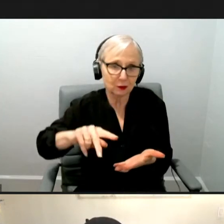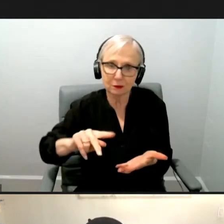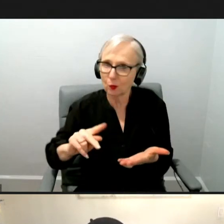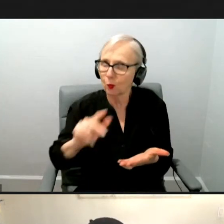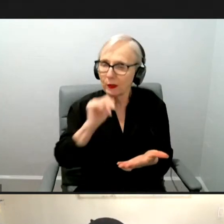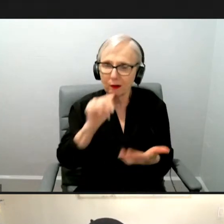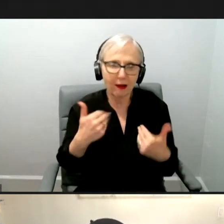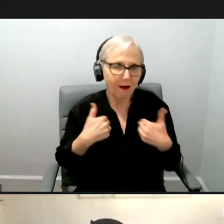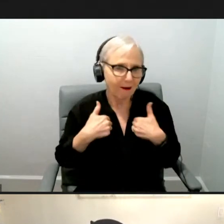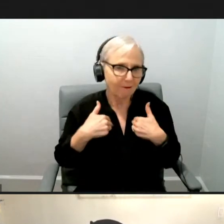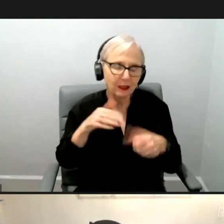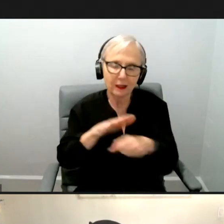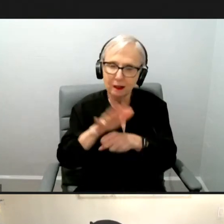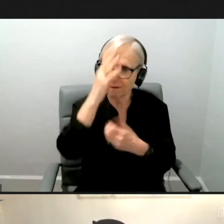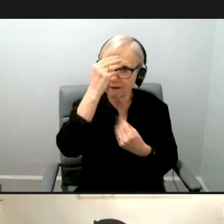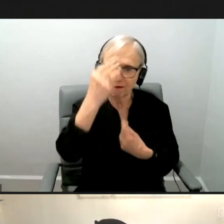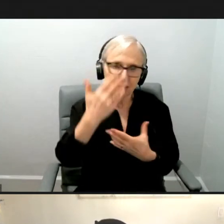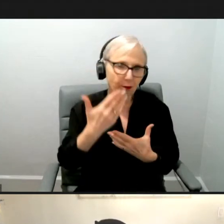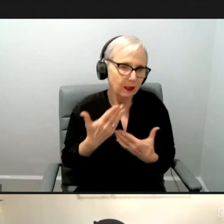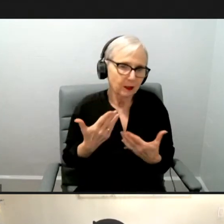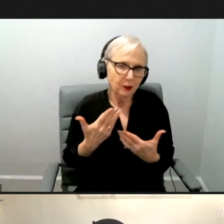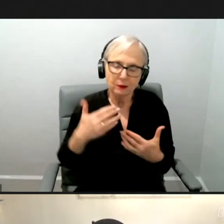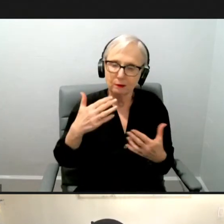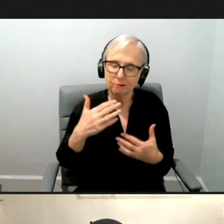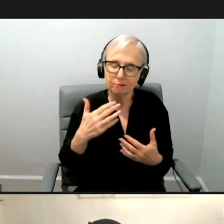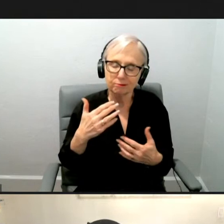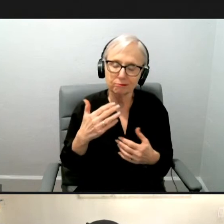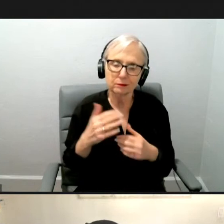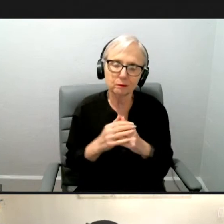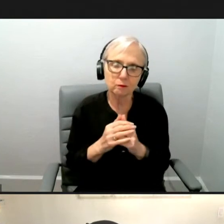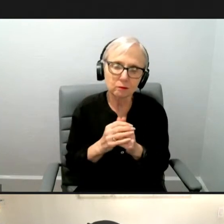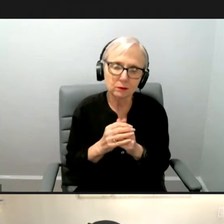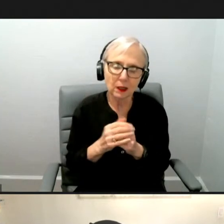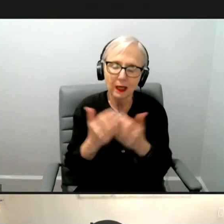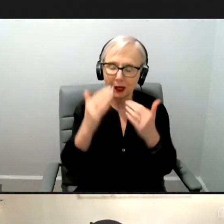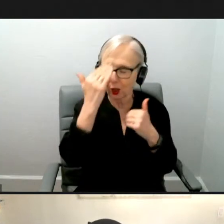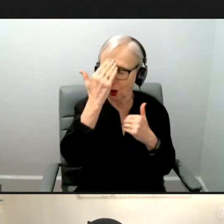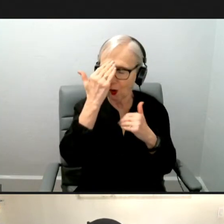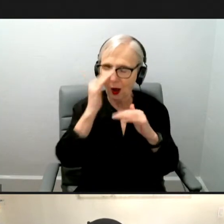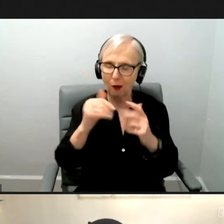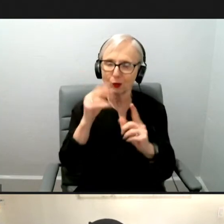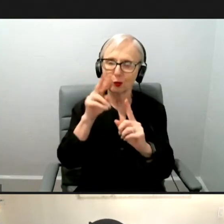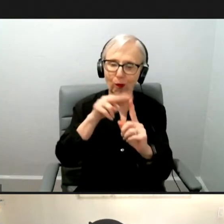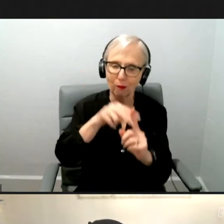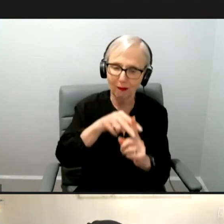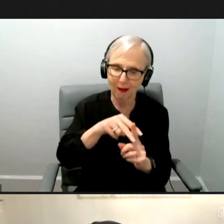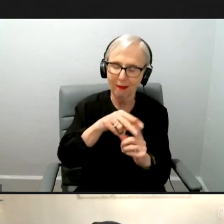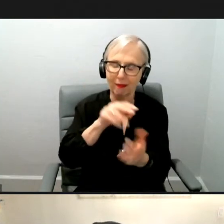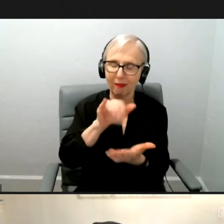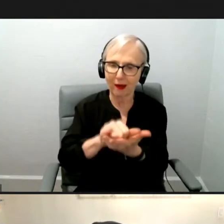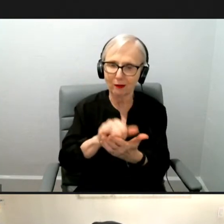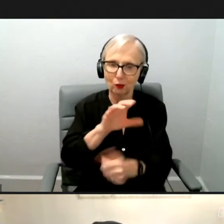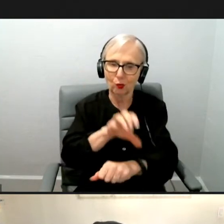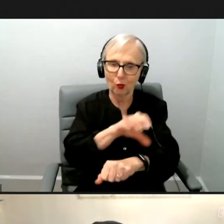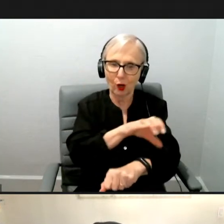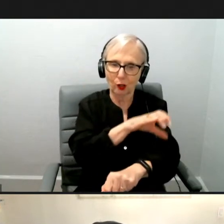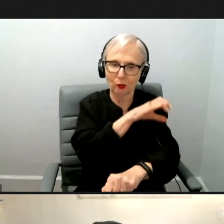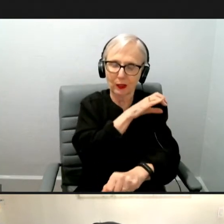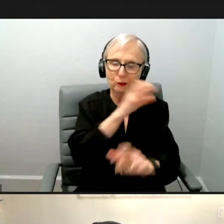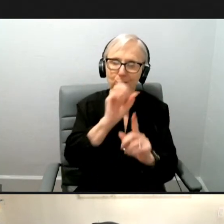the data there, the estimates there, or know how to apply them specifically to Colorado's situation to be able